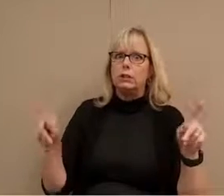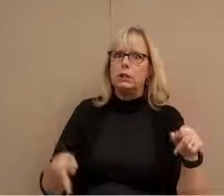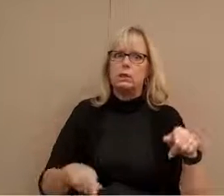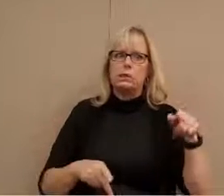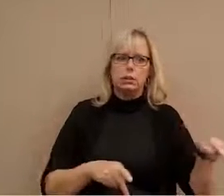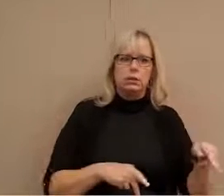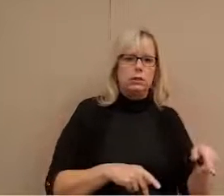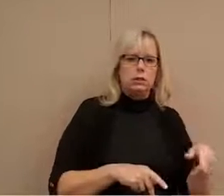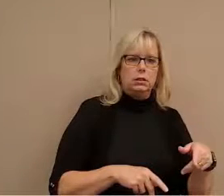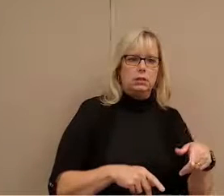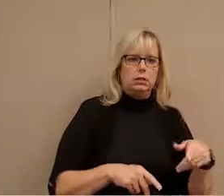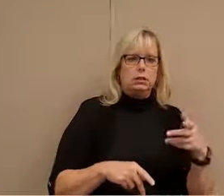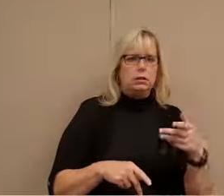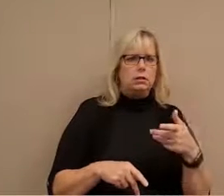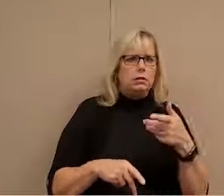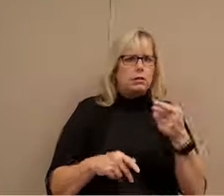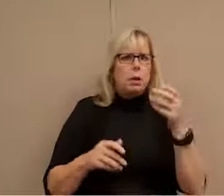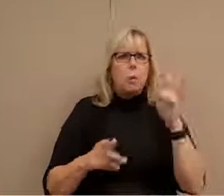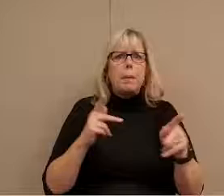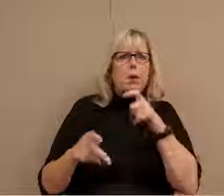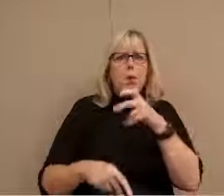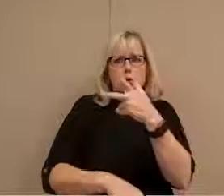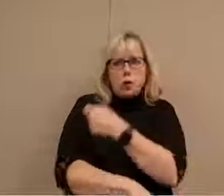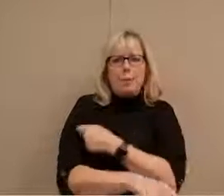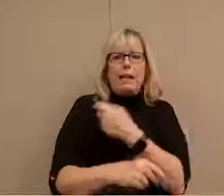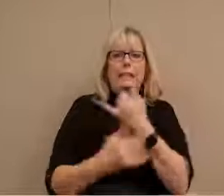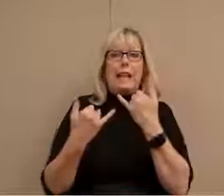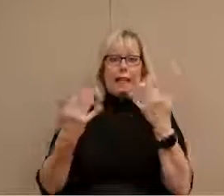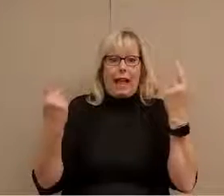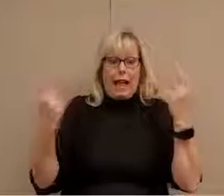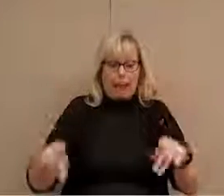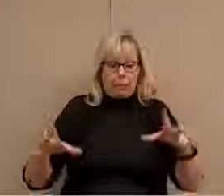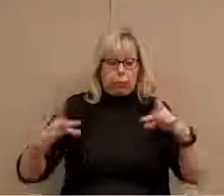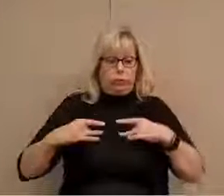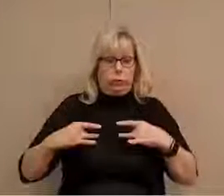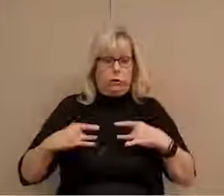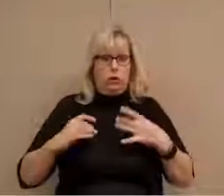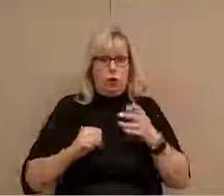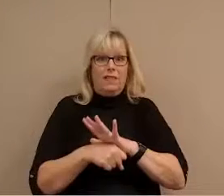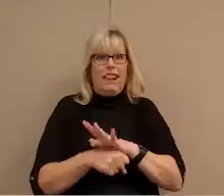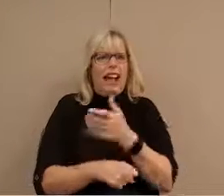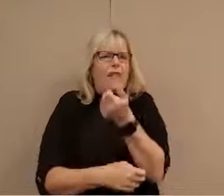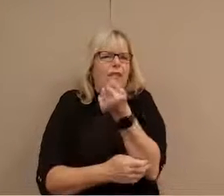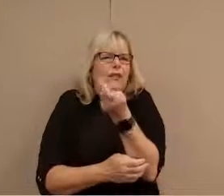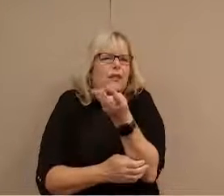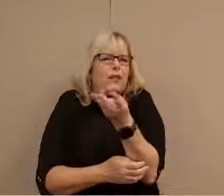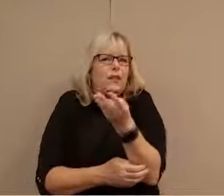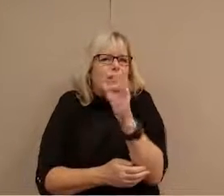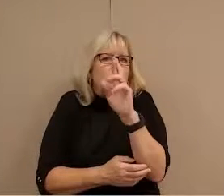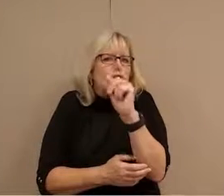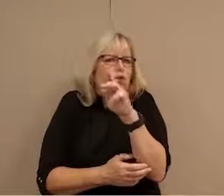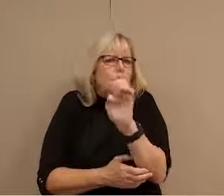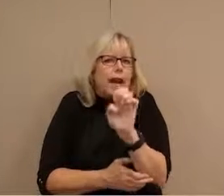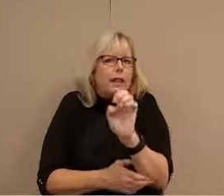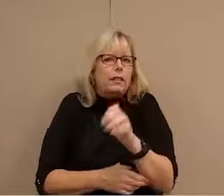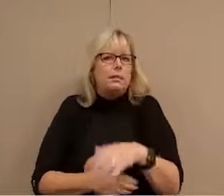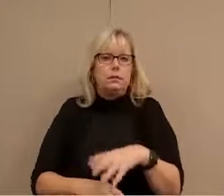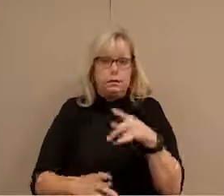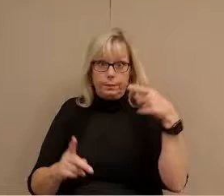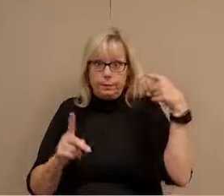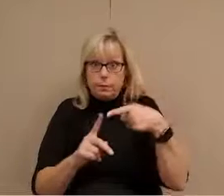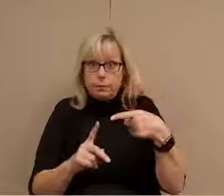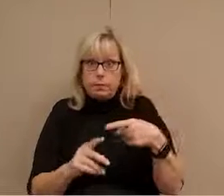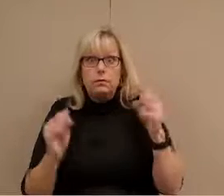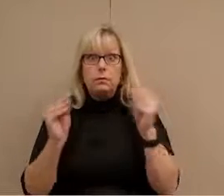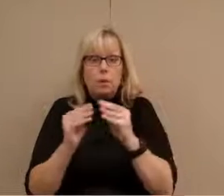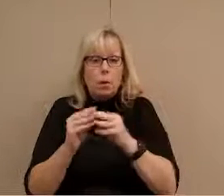the way, breakthrough cases are still relatively rare in the grand scheme of things. So I think here's the issue. The